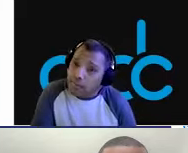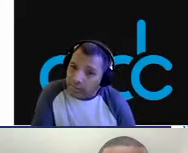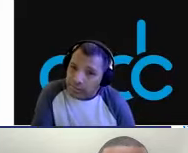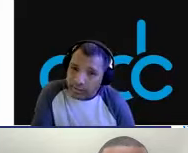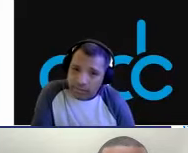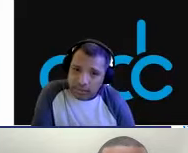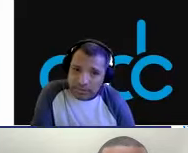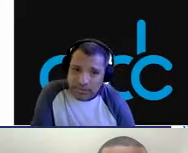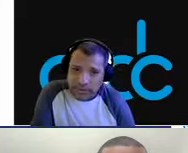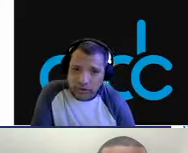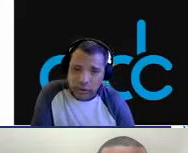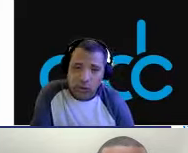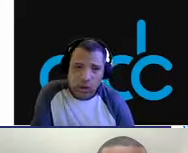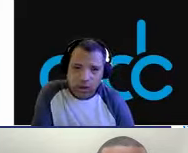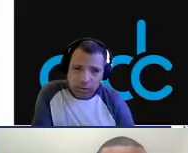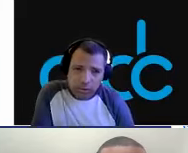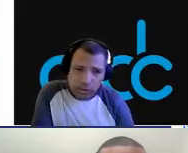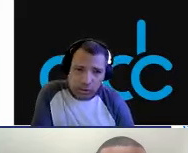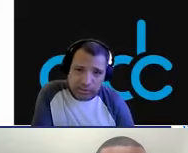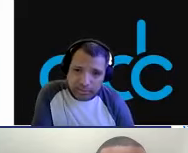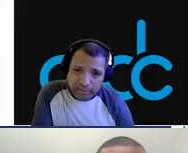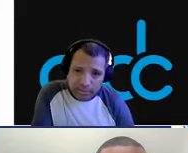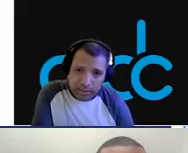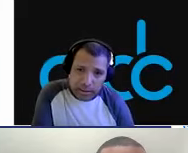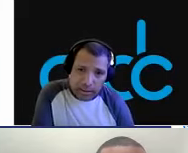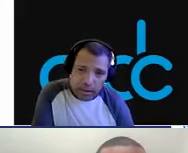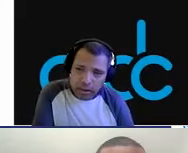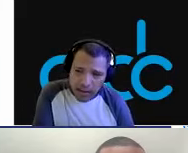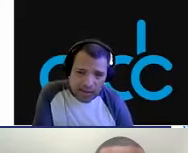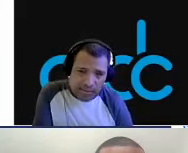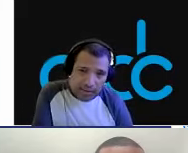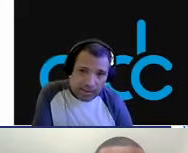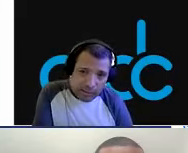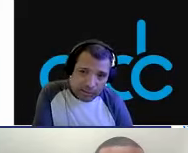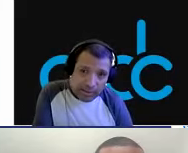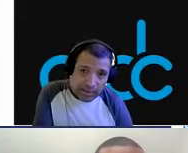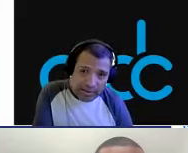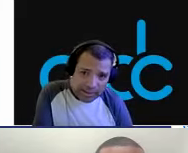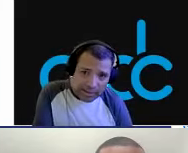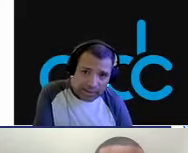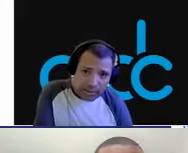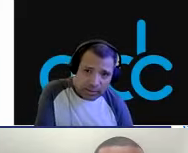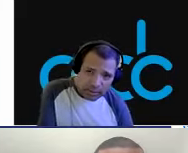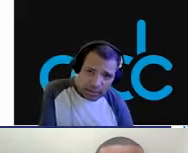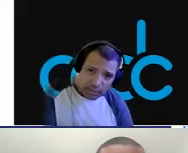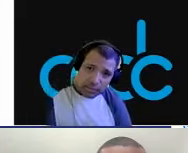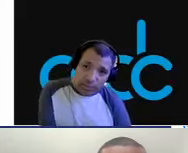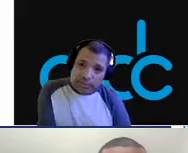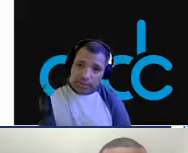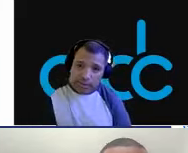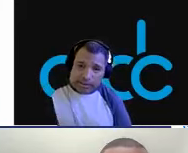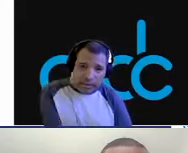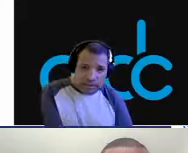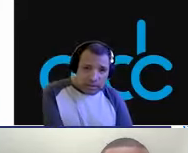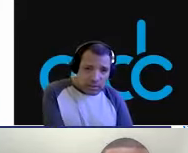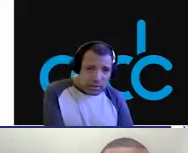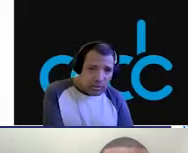open to this kind of conversation. So if you could please have a meeting with me later, I would